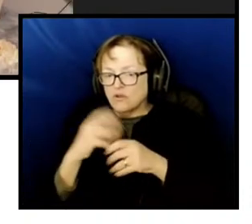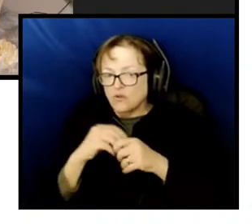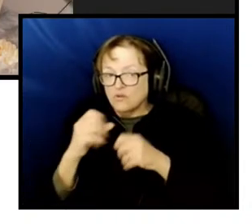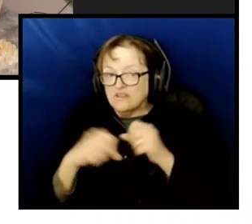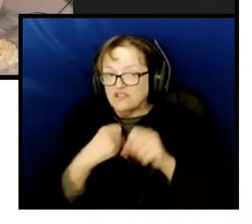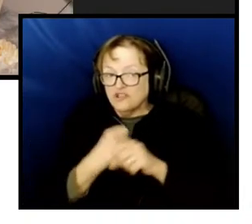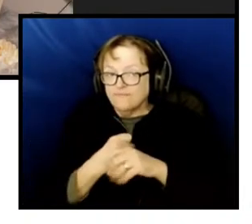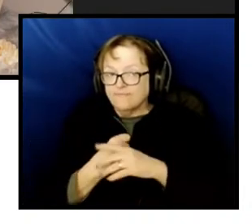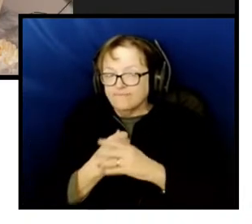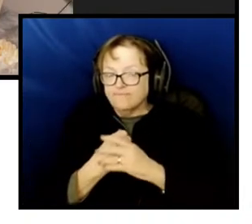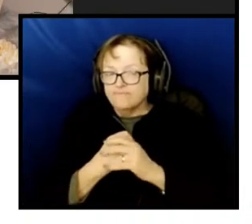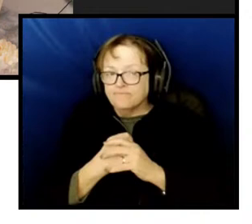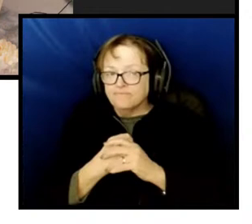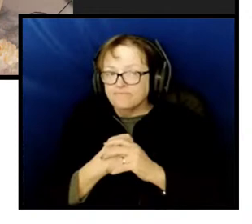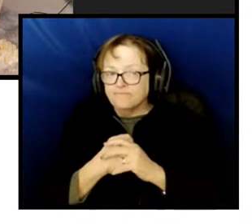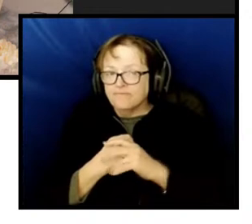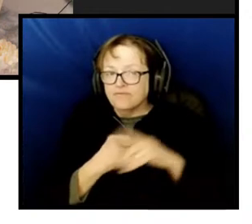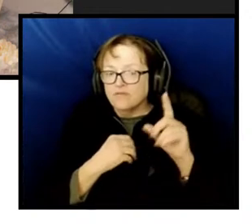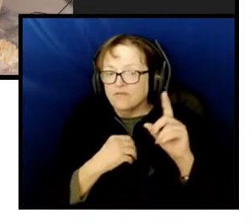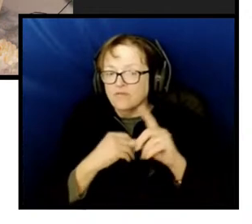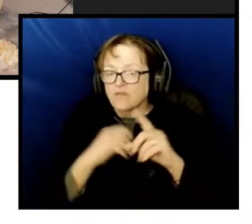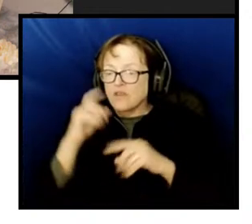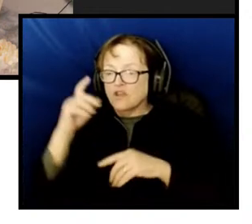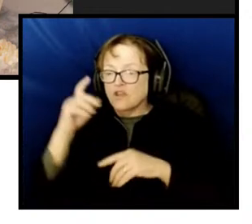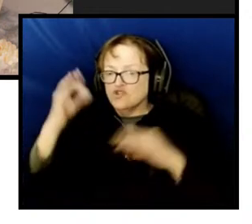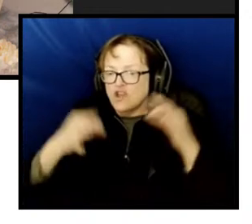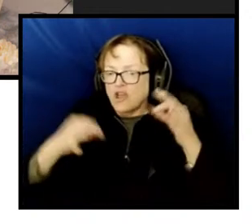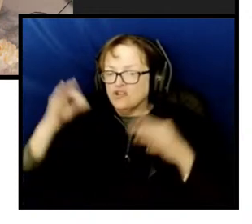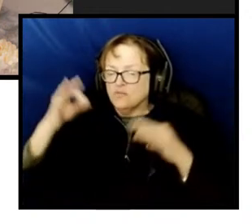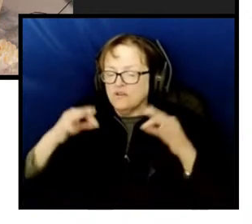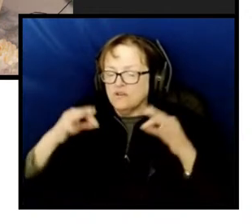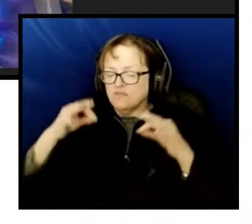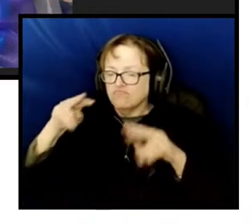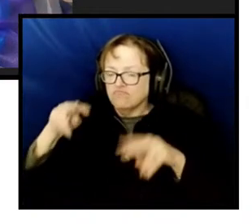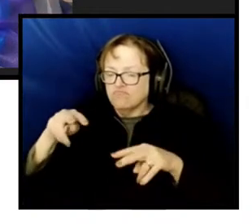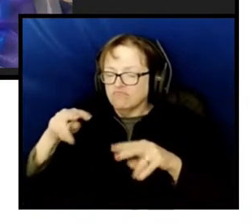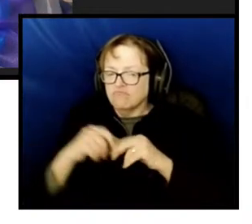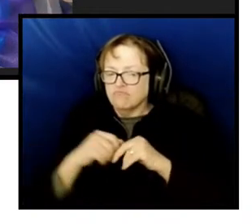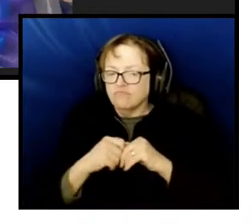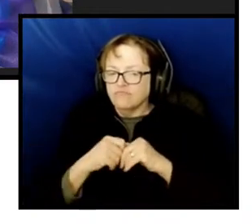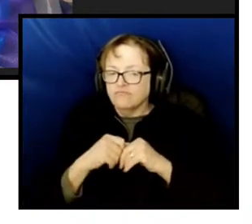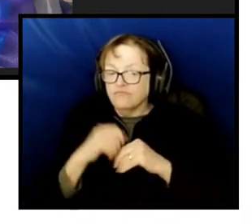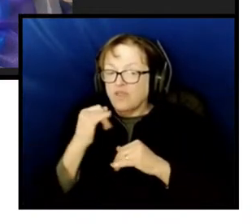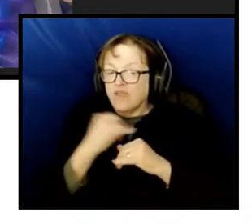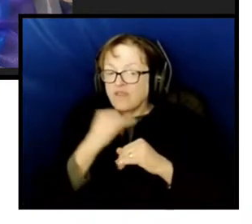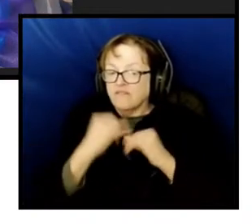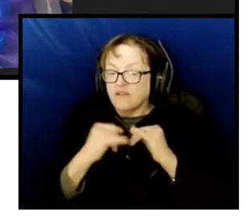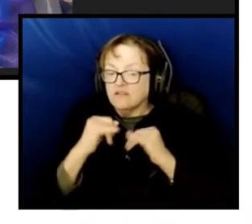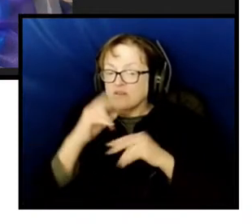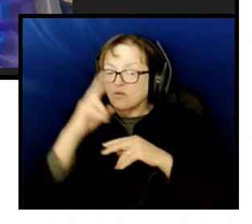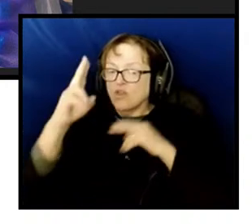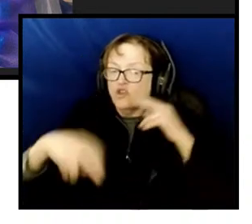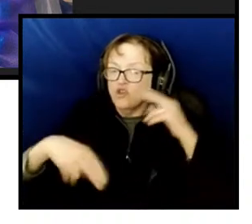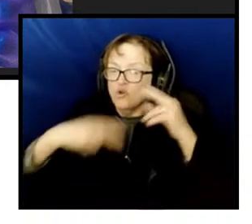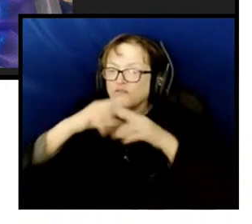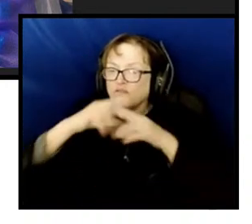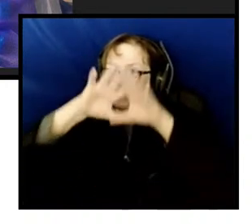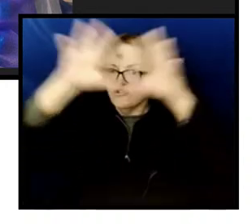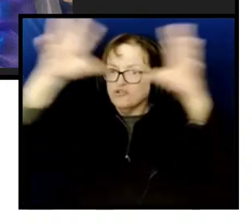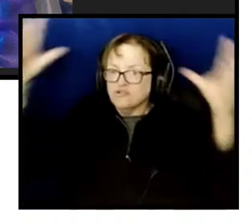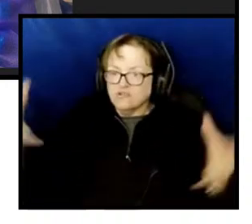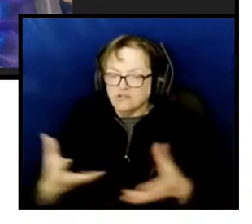please. This is Judgment. And finally, but not least, we have the Universe.